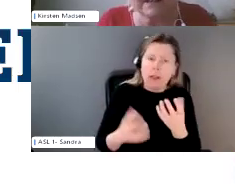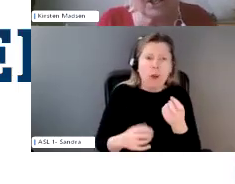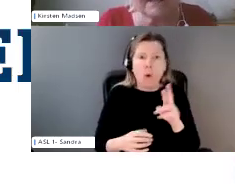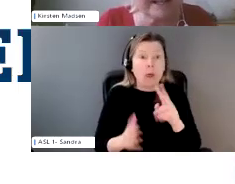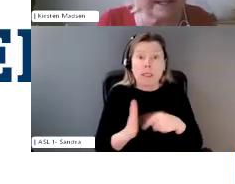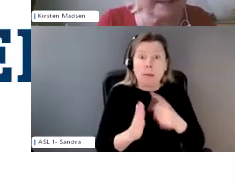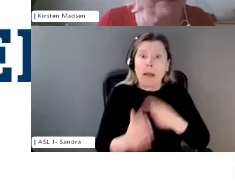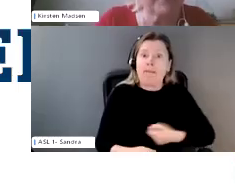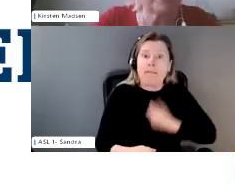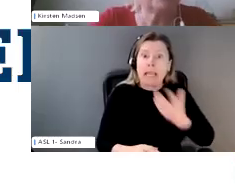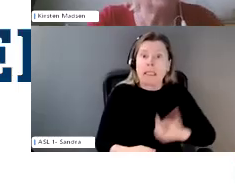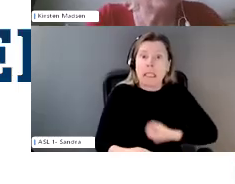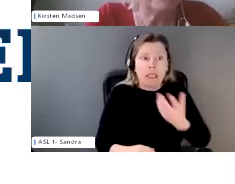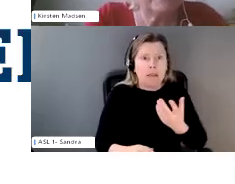venting.